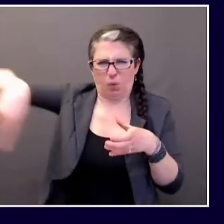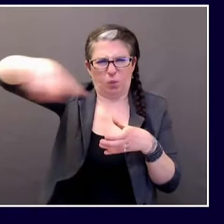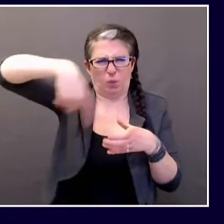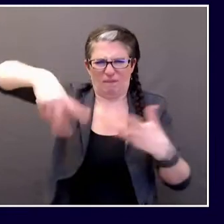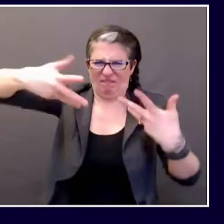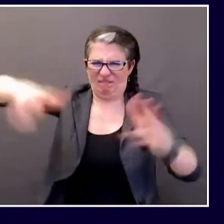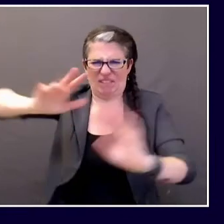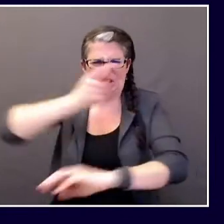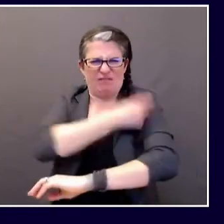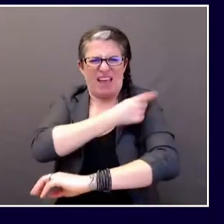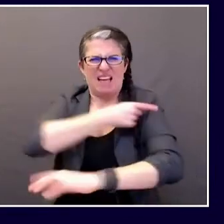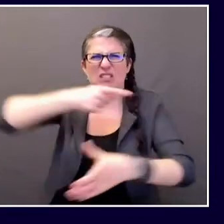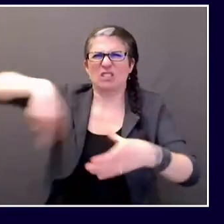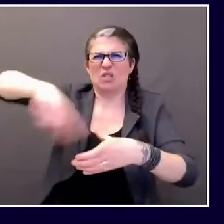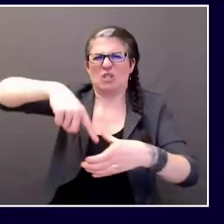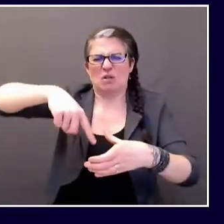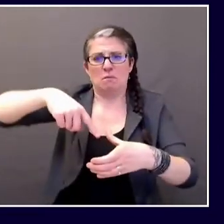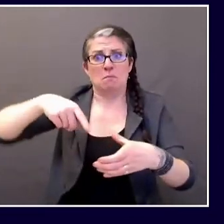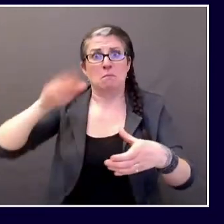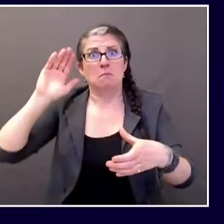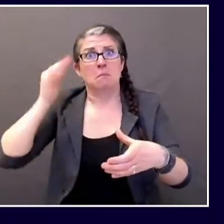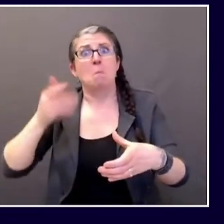Let me turn it over to Amy Brown next.